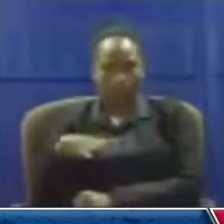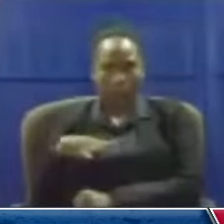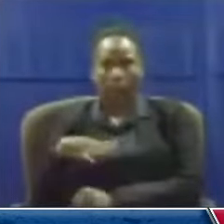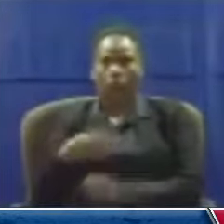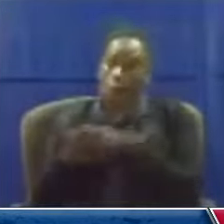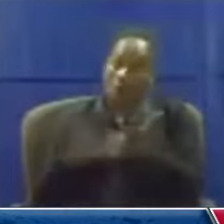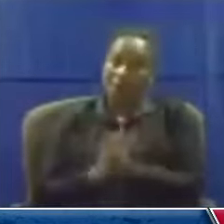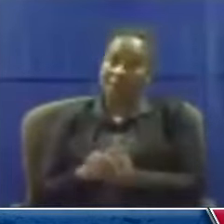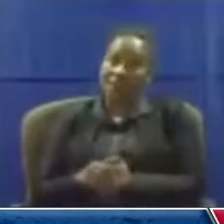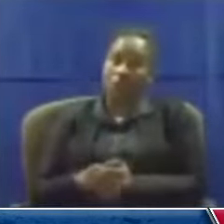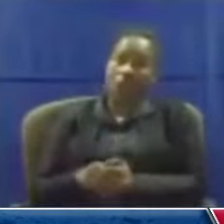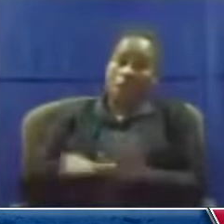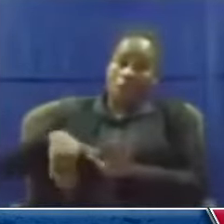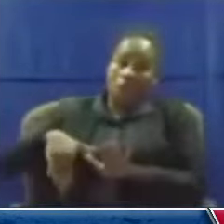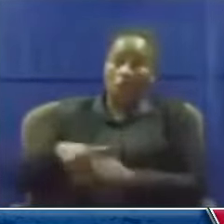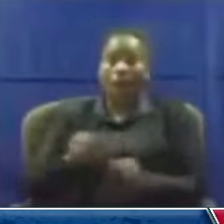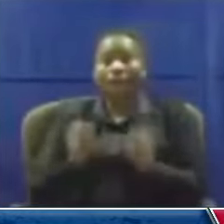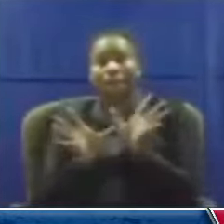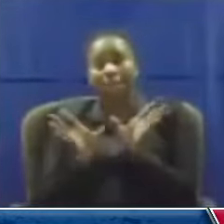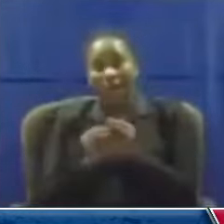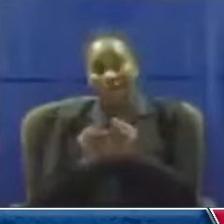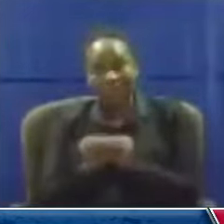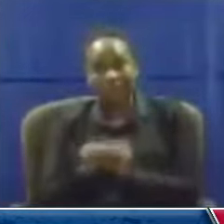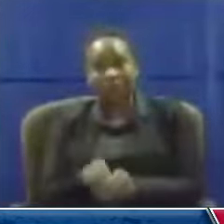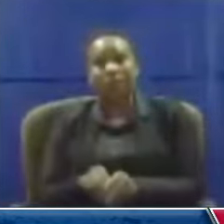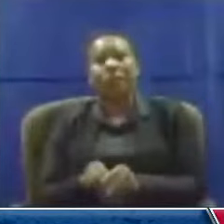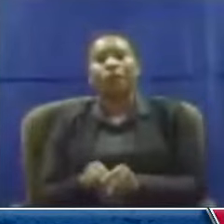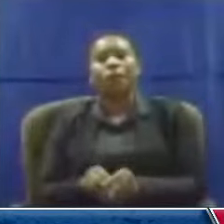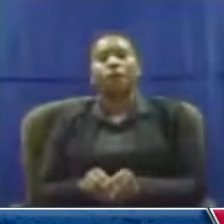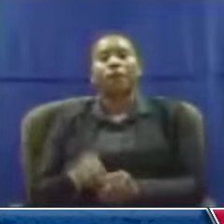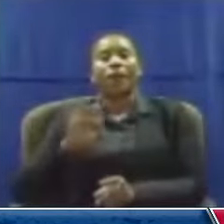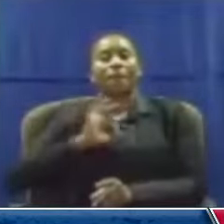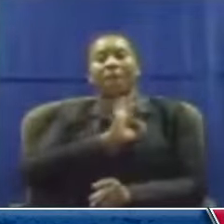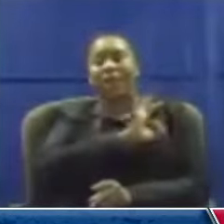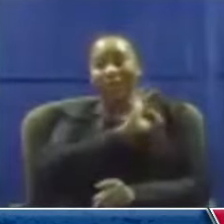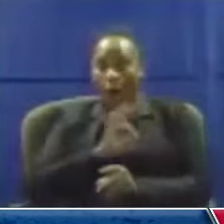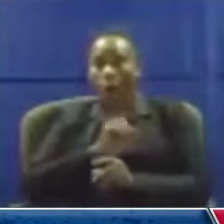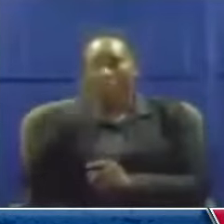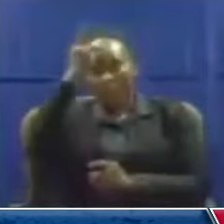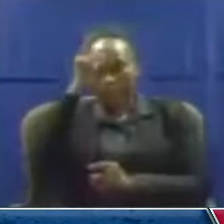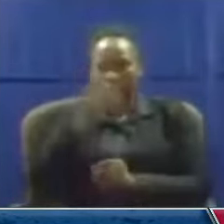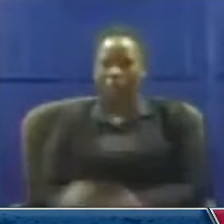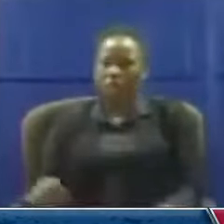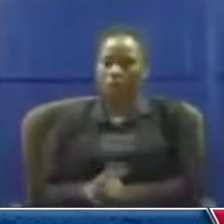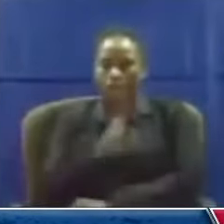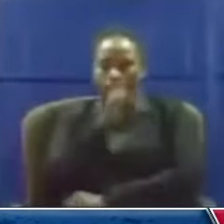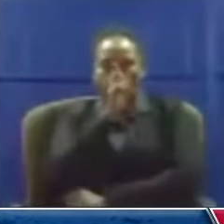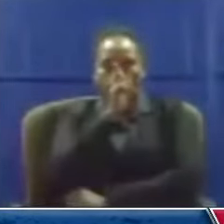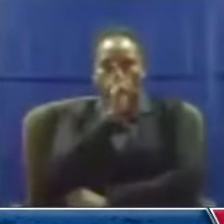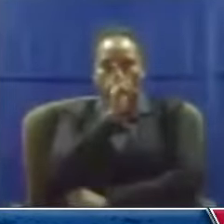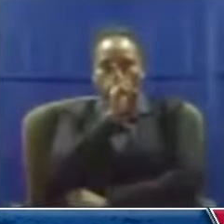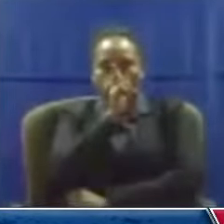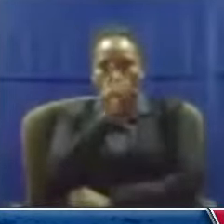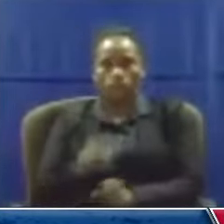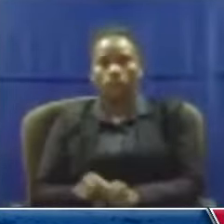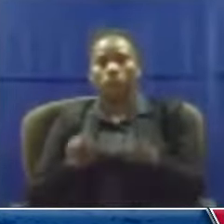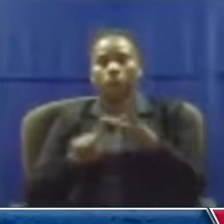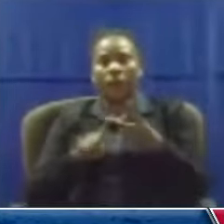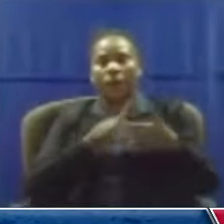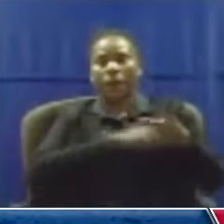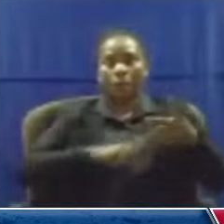meet. The mayor of eThekwini has been entirely absent during this past 2 weeks, and the Premier's contribution was